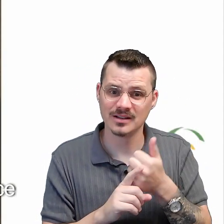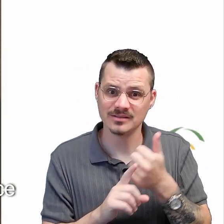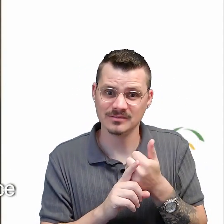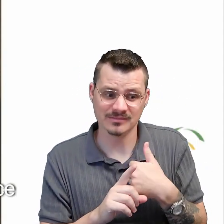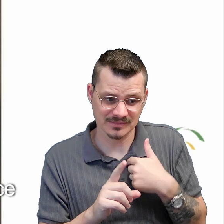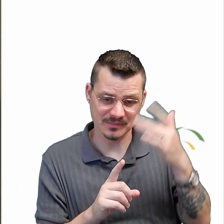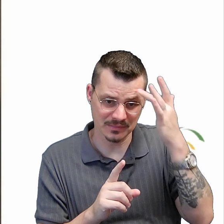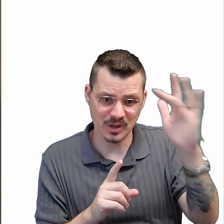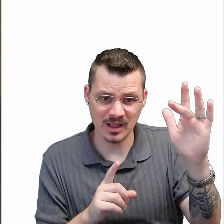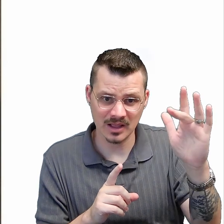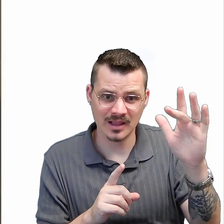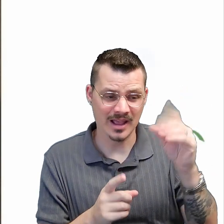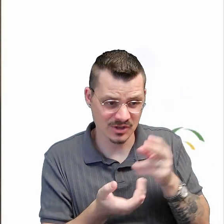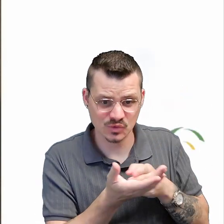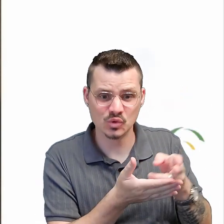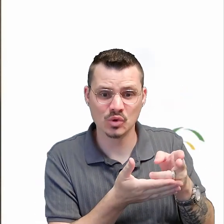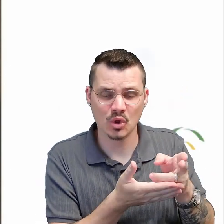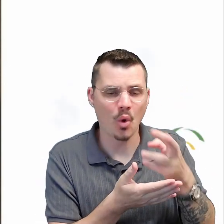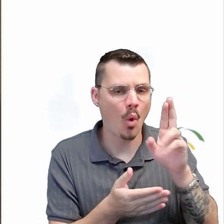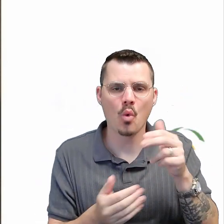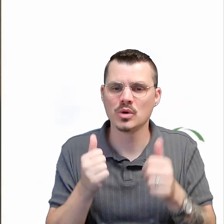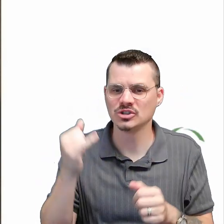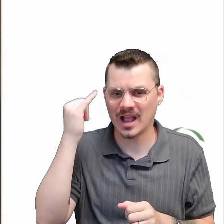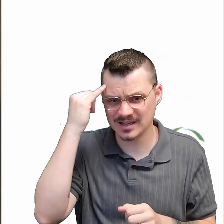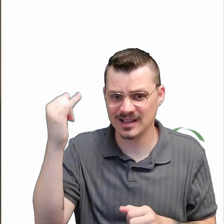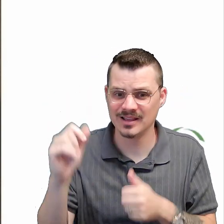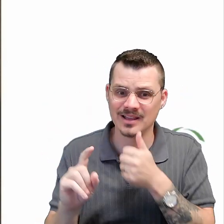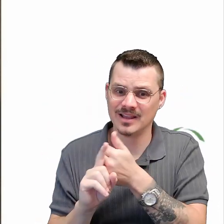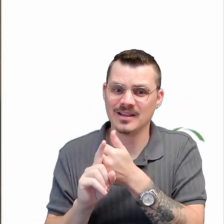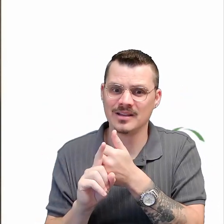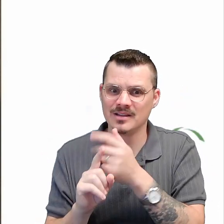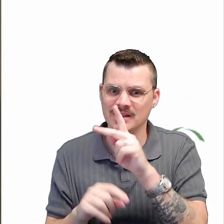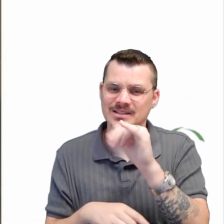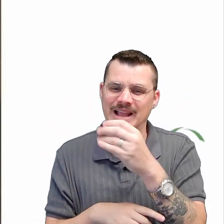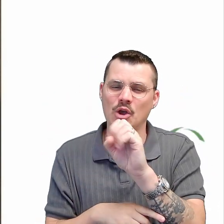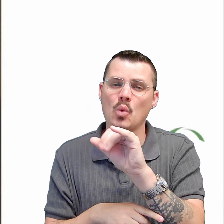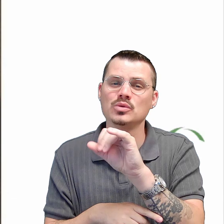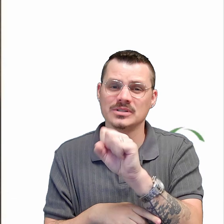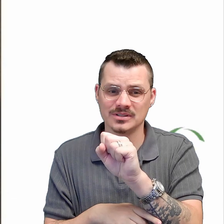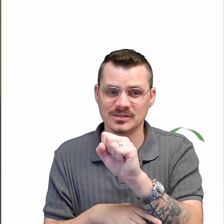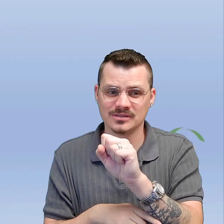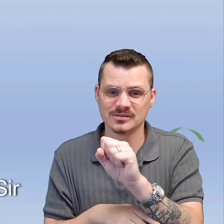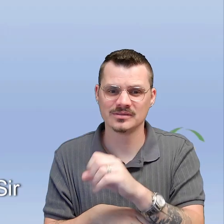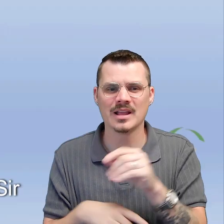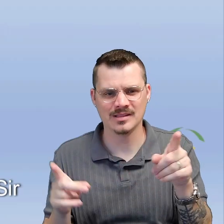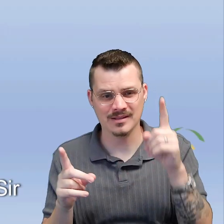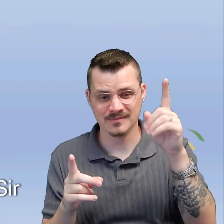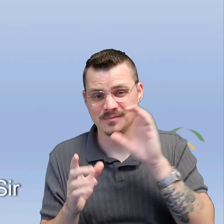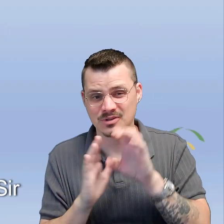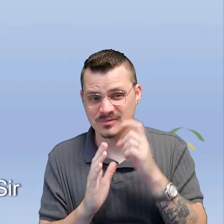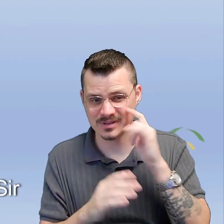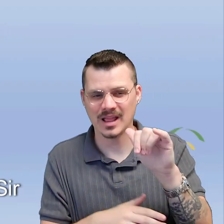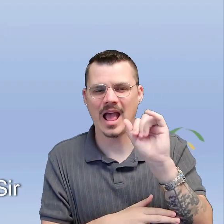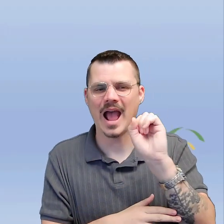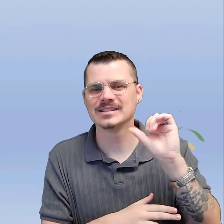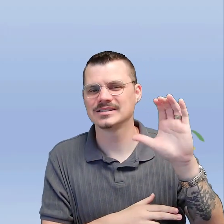just your brilliance and the truth, and which ones are psychosis. And this, as you probably